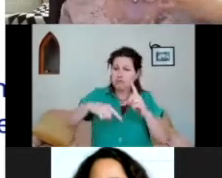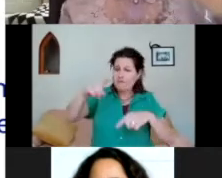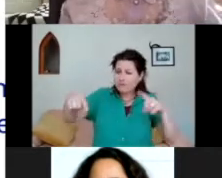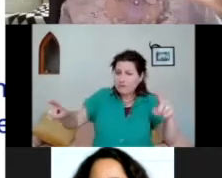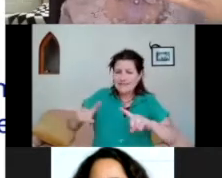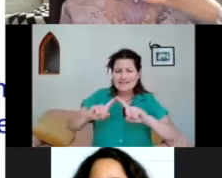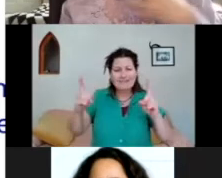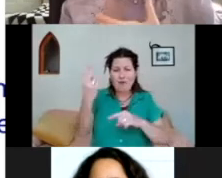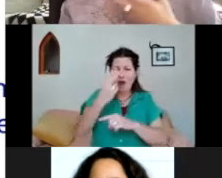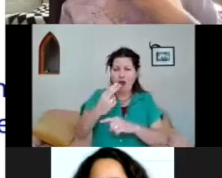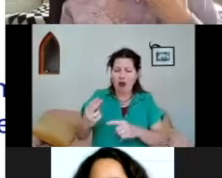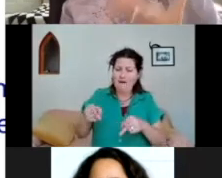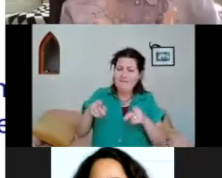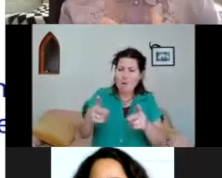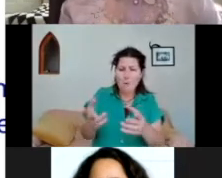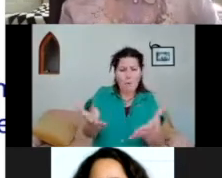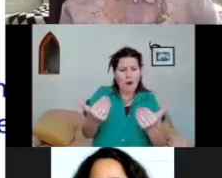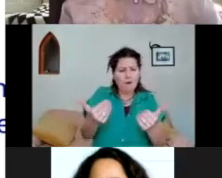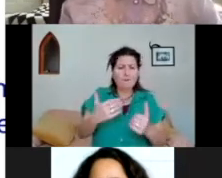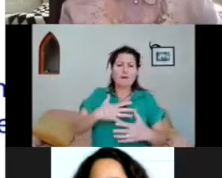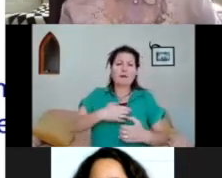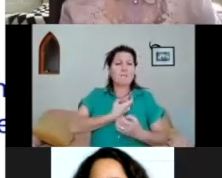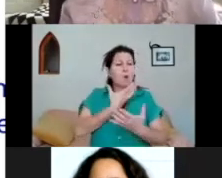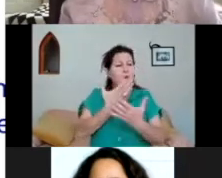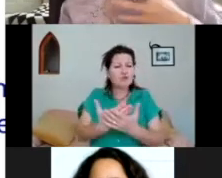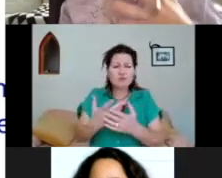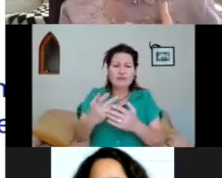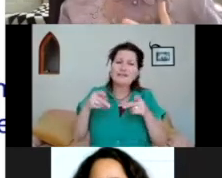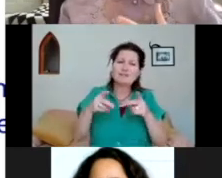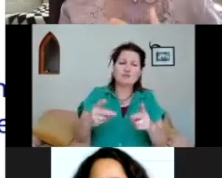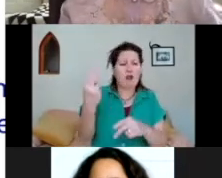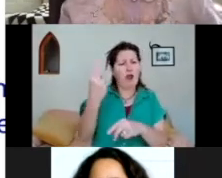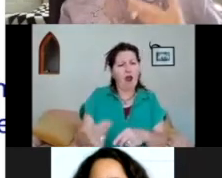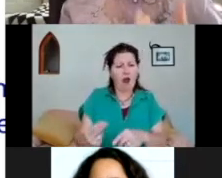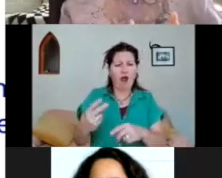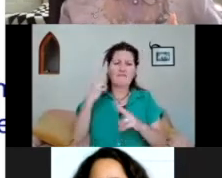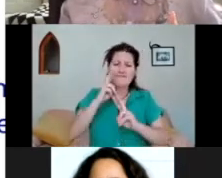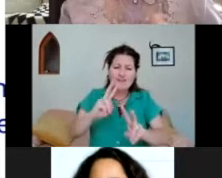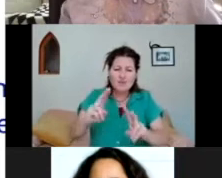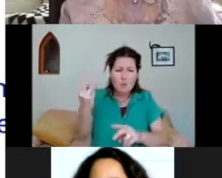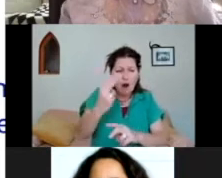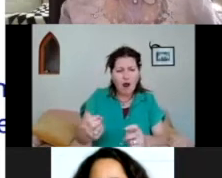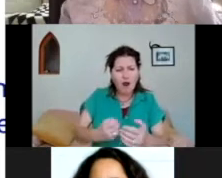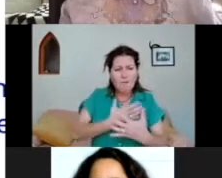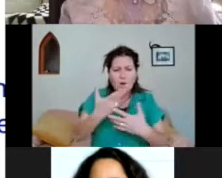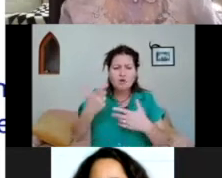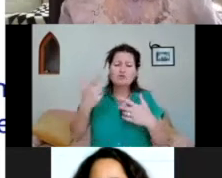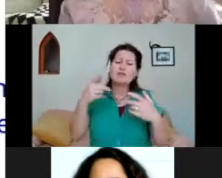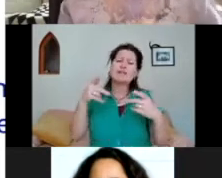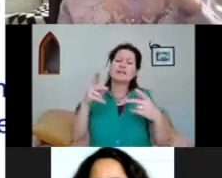art, comedy, poetry, street art, dance, but also digital art and participatory